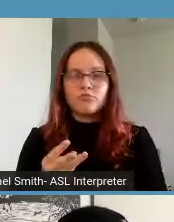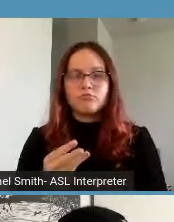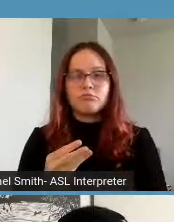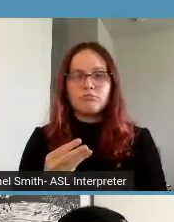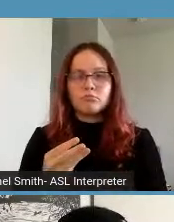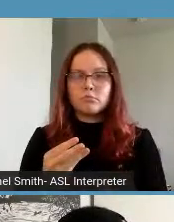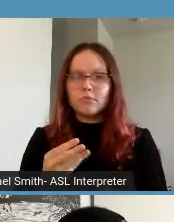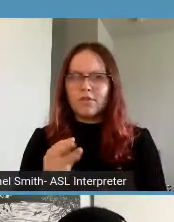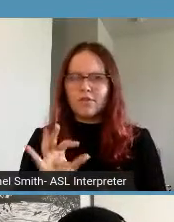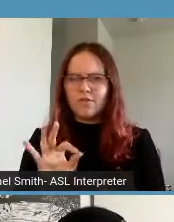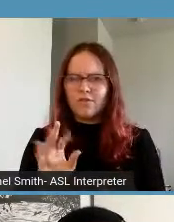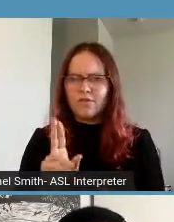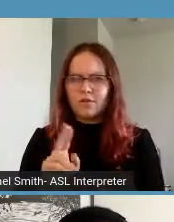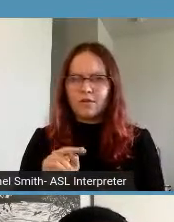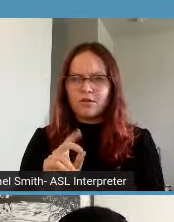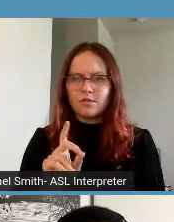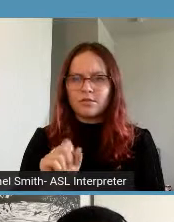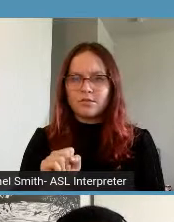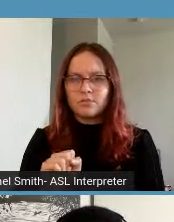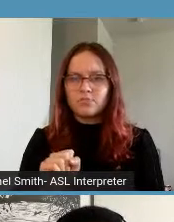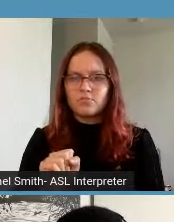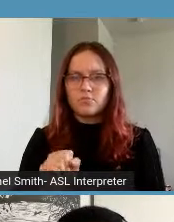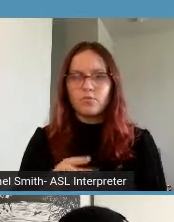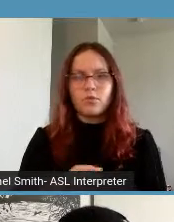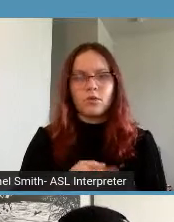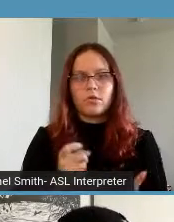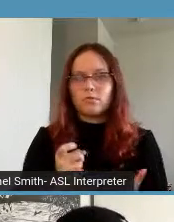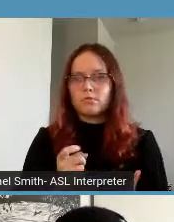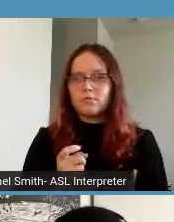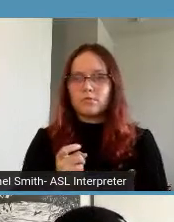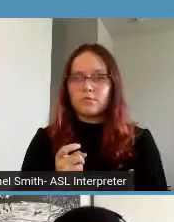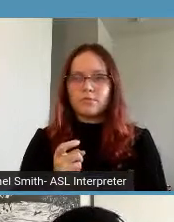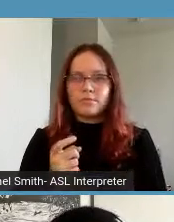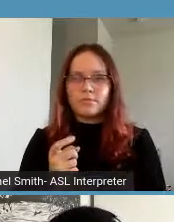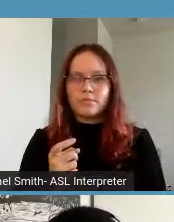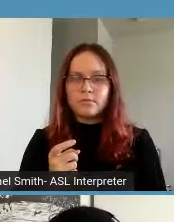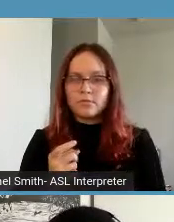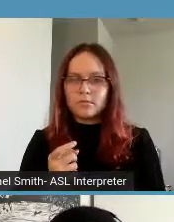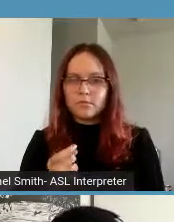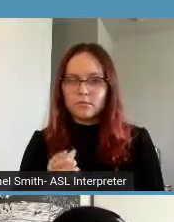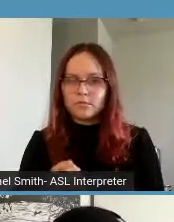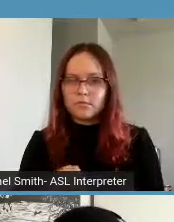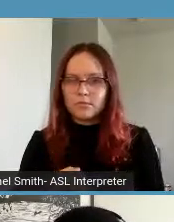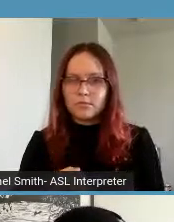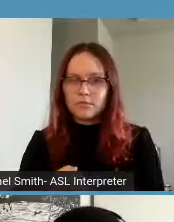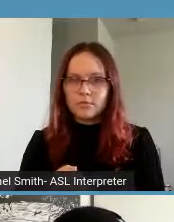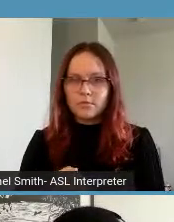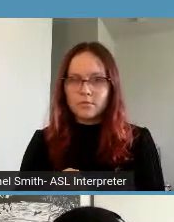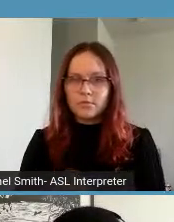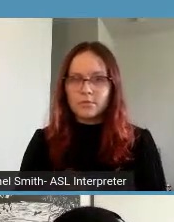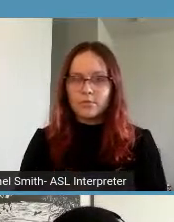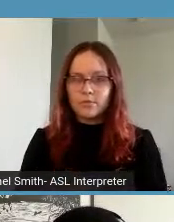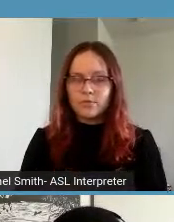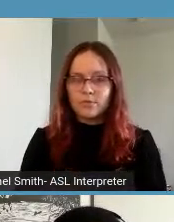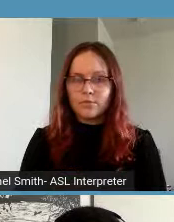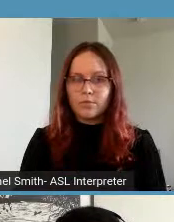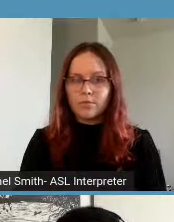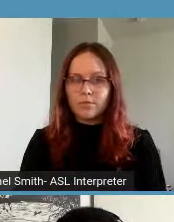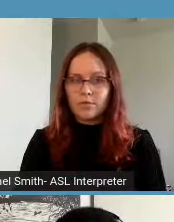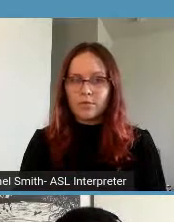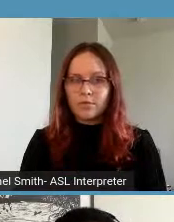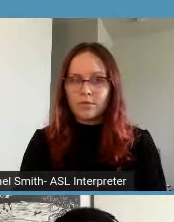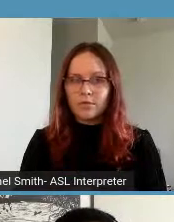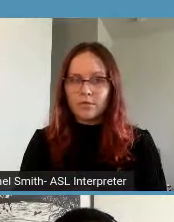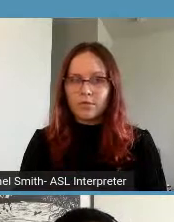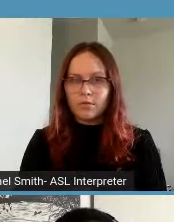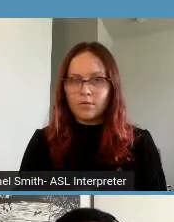us deal with some of our unpublished videos online. And that was actually really exciting. And we also